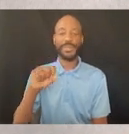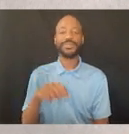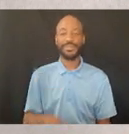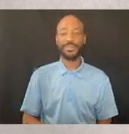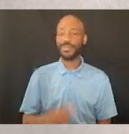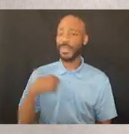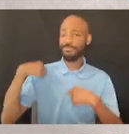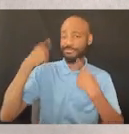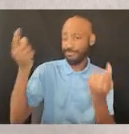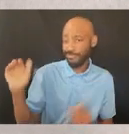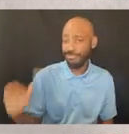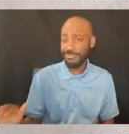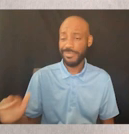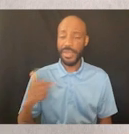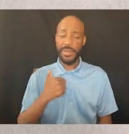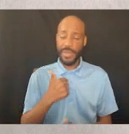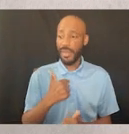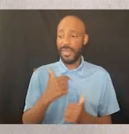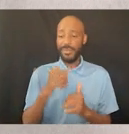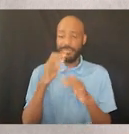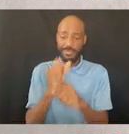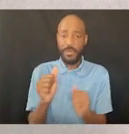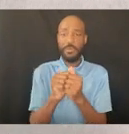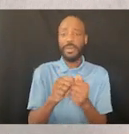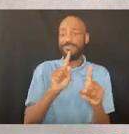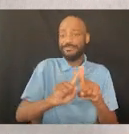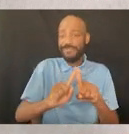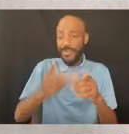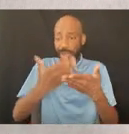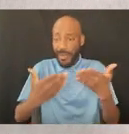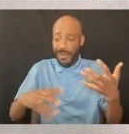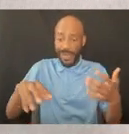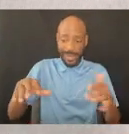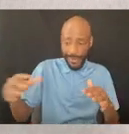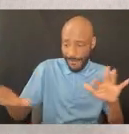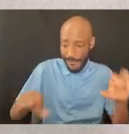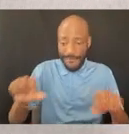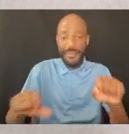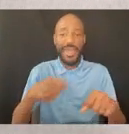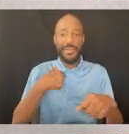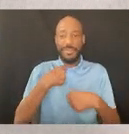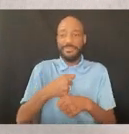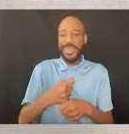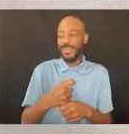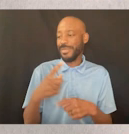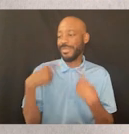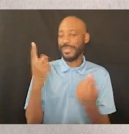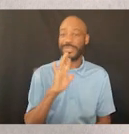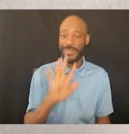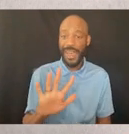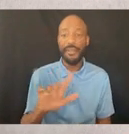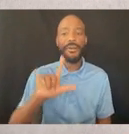found objects and makers since I was about five. I would walk the streets of Los